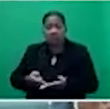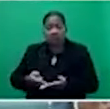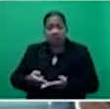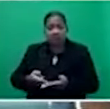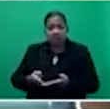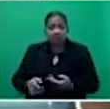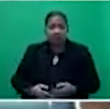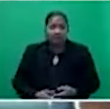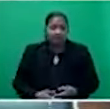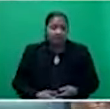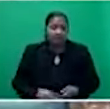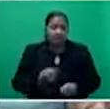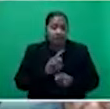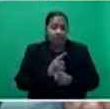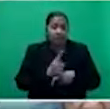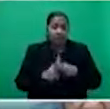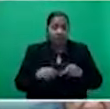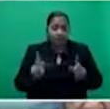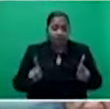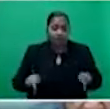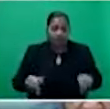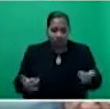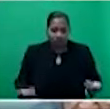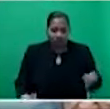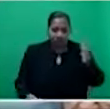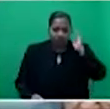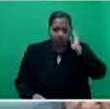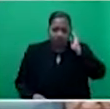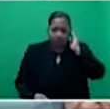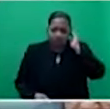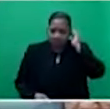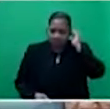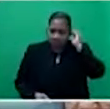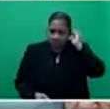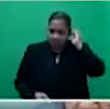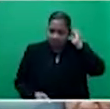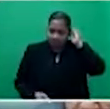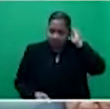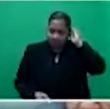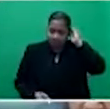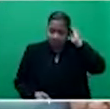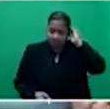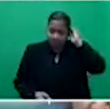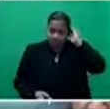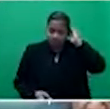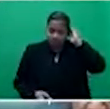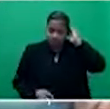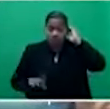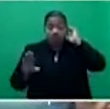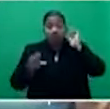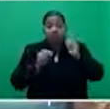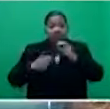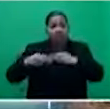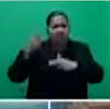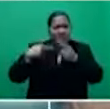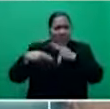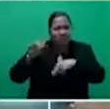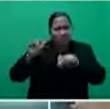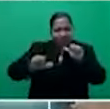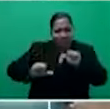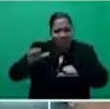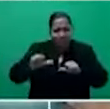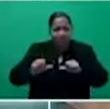Talking about the present based on a distorted historical analysis, which then